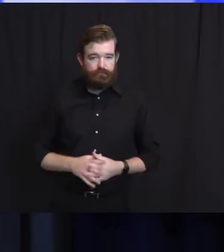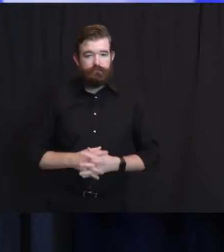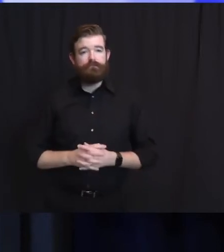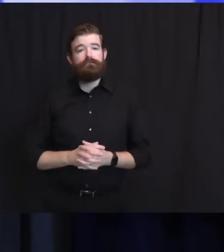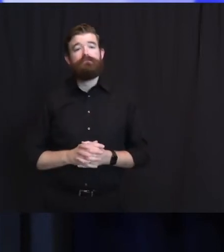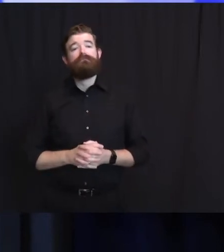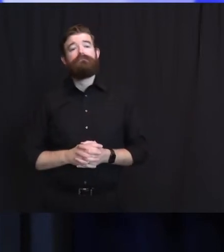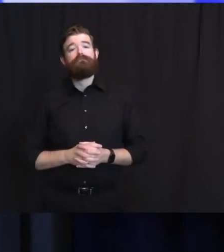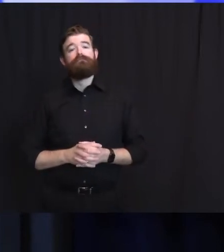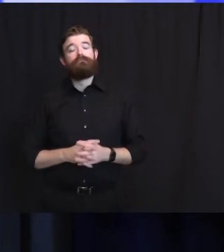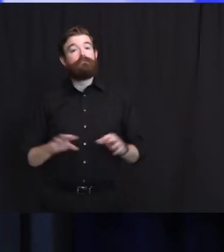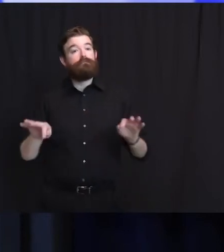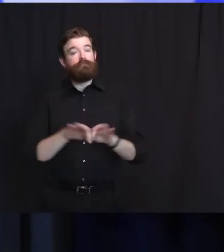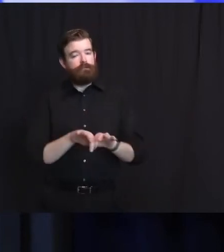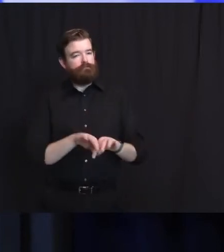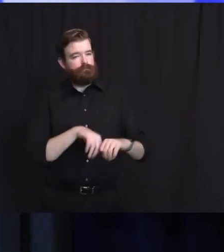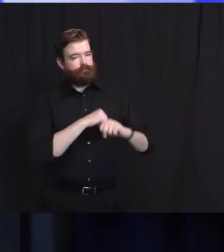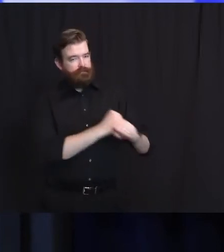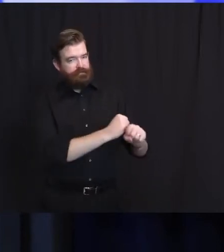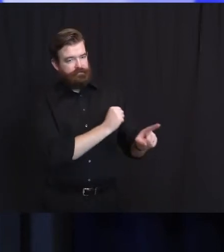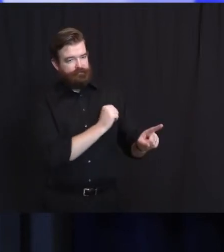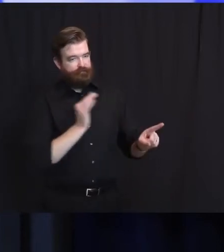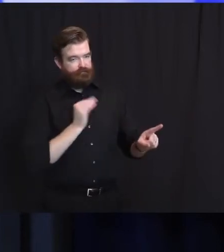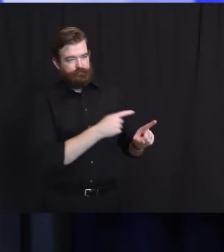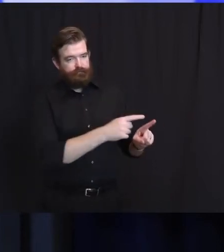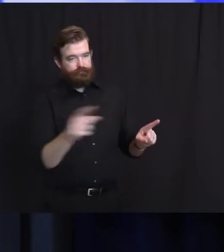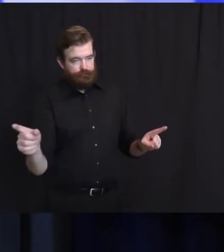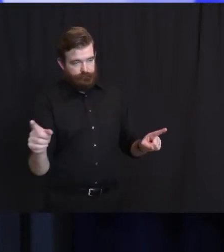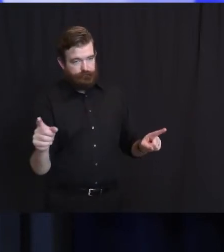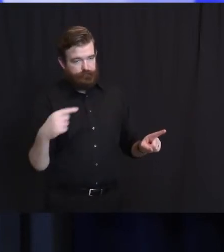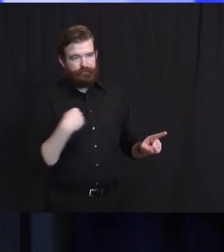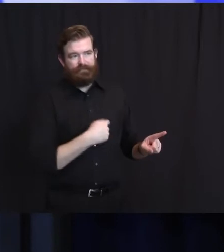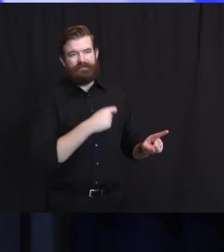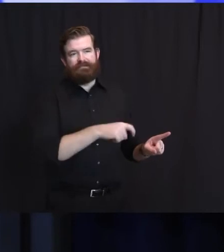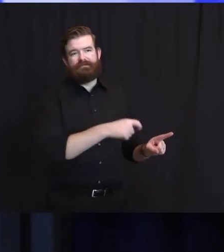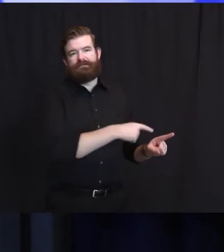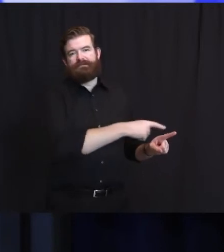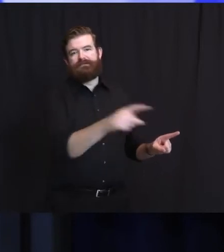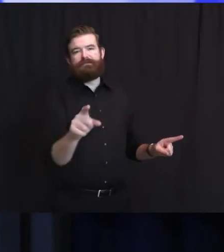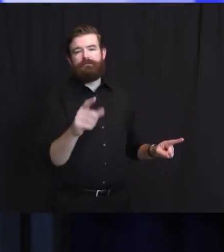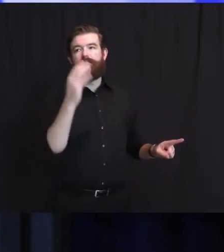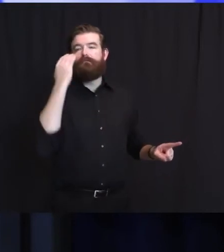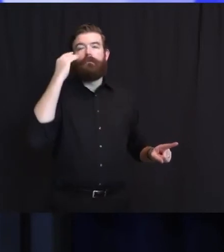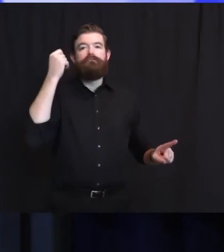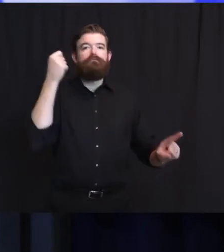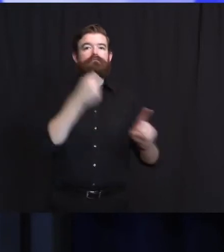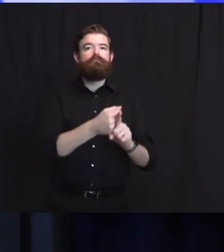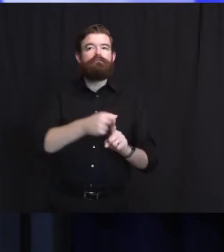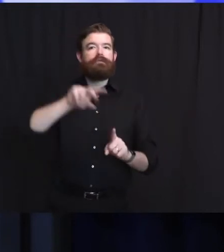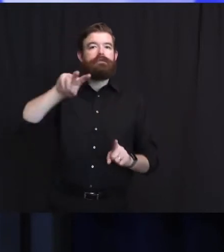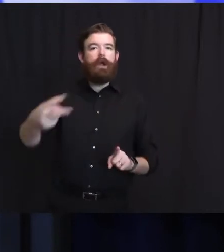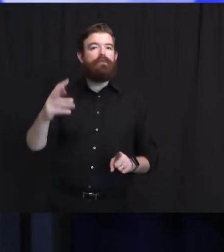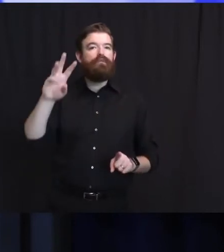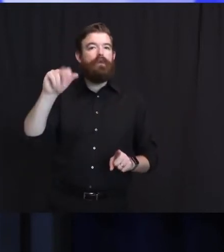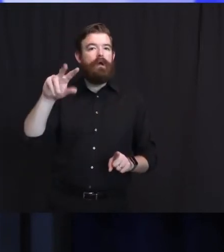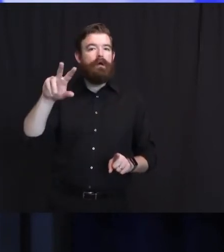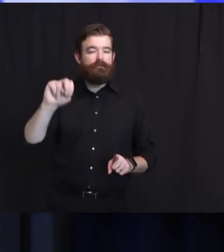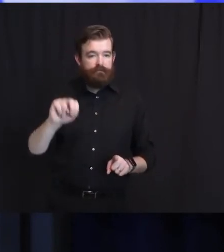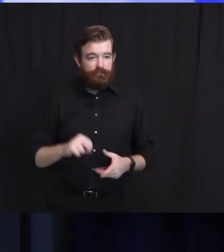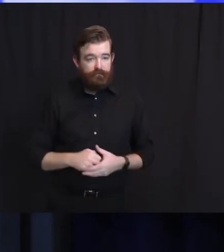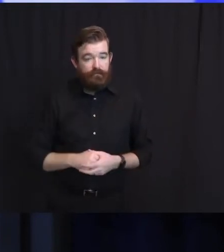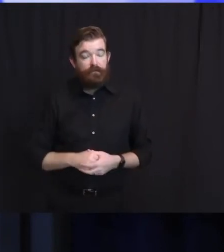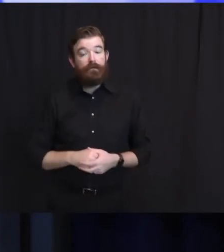will be needed in the event of a second surge. This week, which is the second week of Pfizer